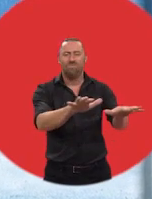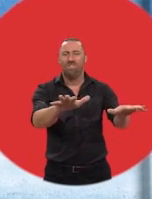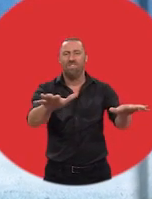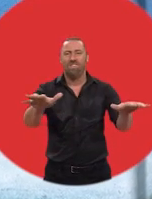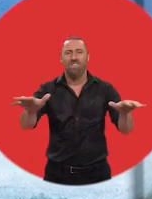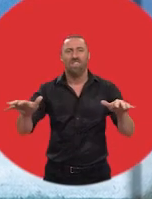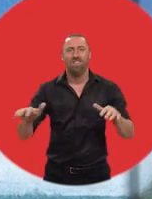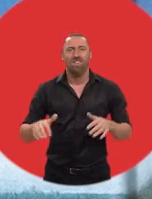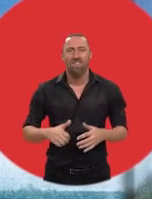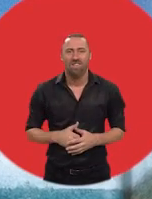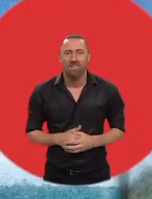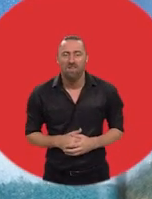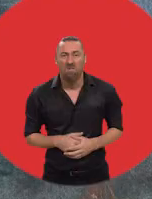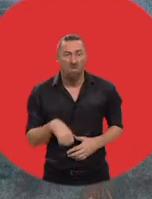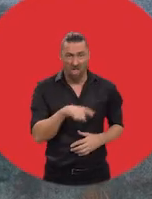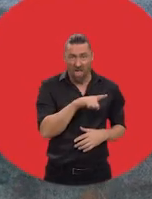sun.